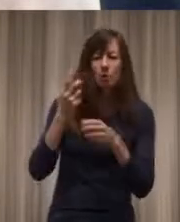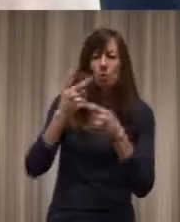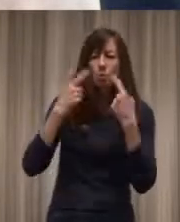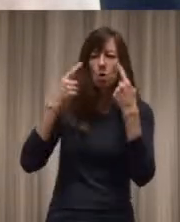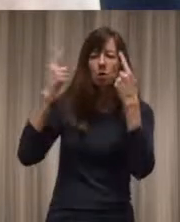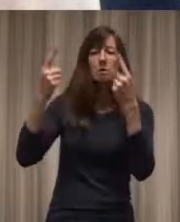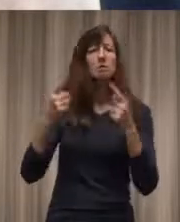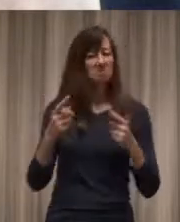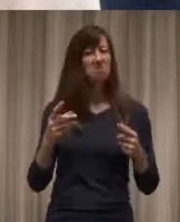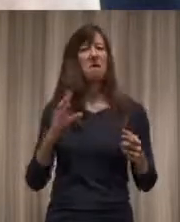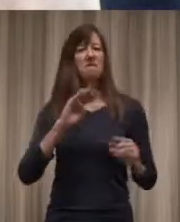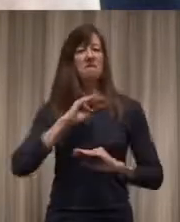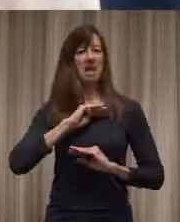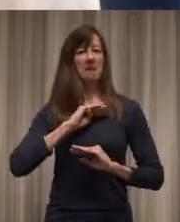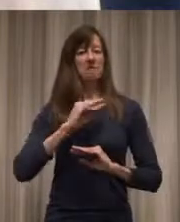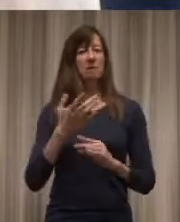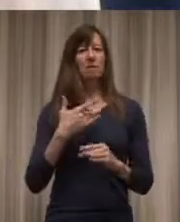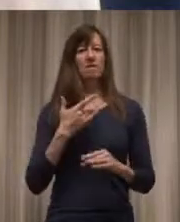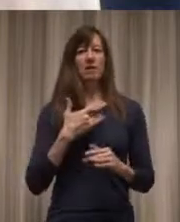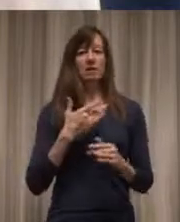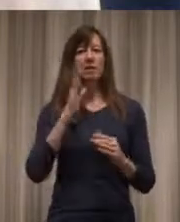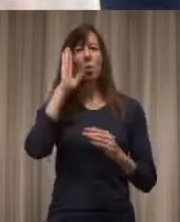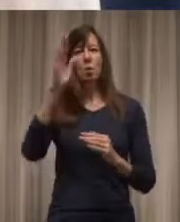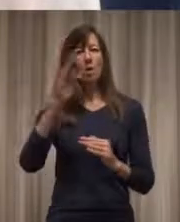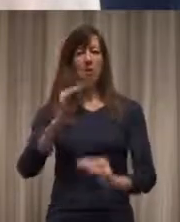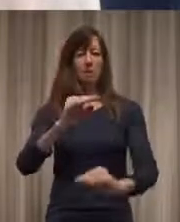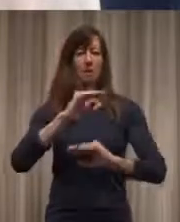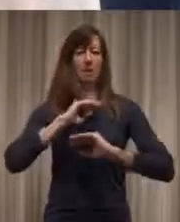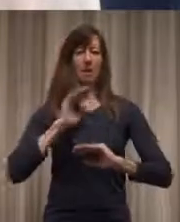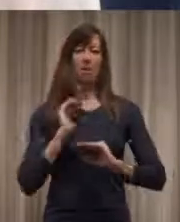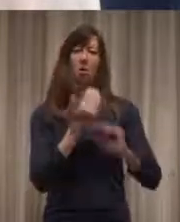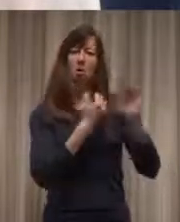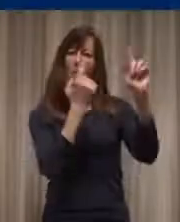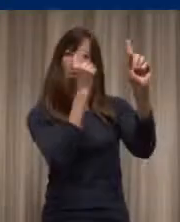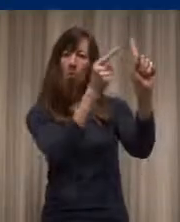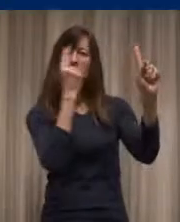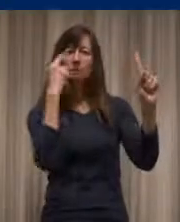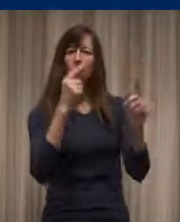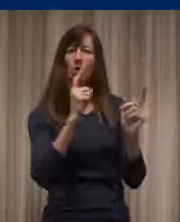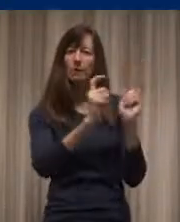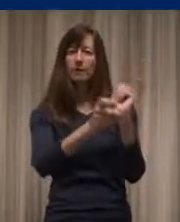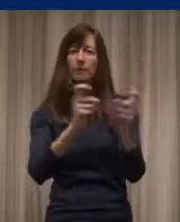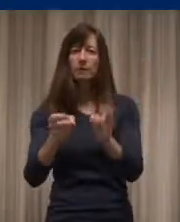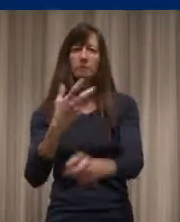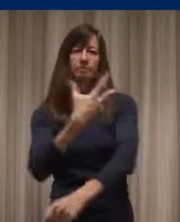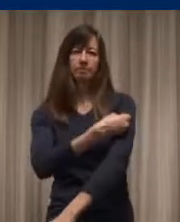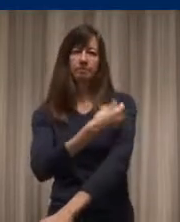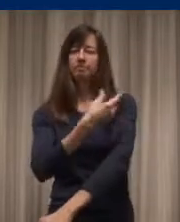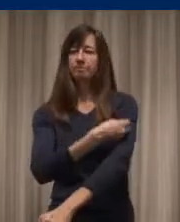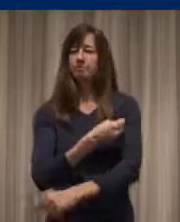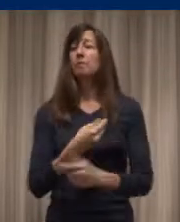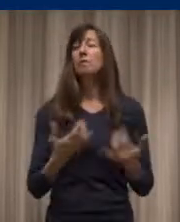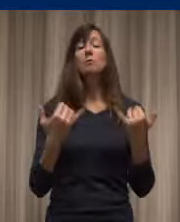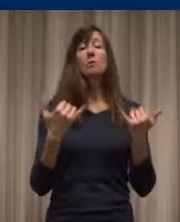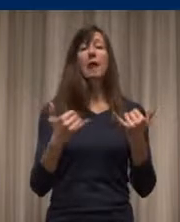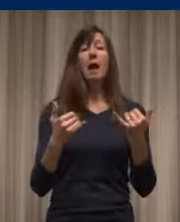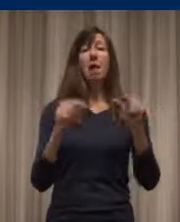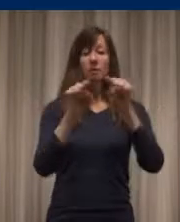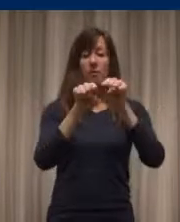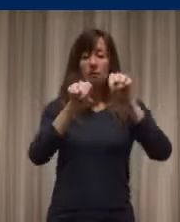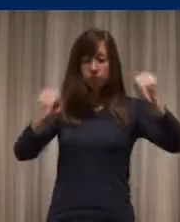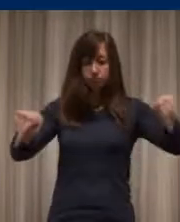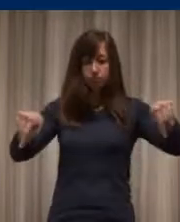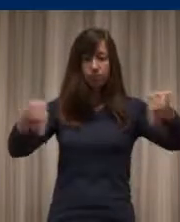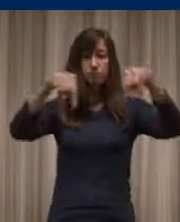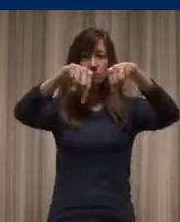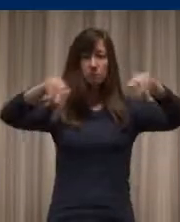vaccine distribution. So what does that look like? That's really the rest of those outer arrows. But if you think about the county